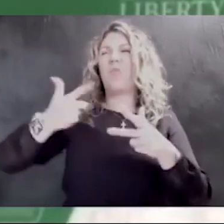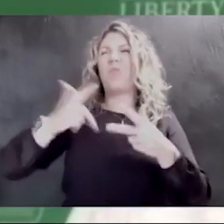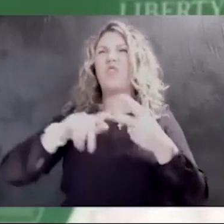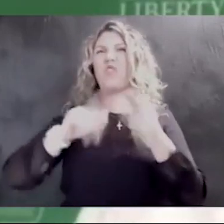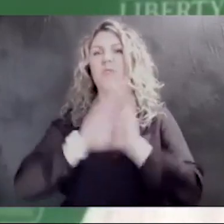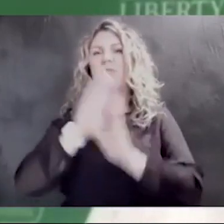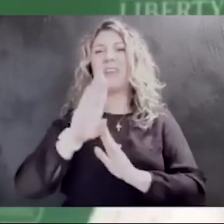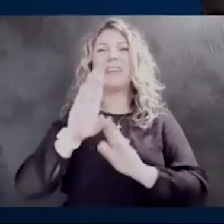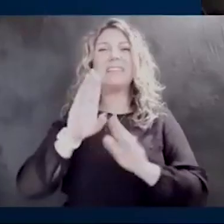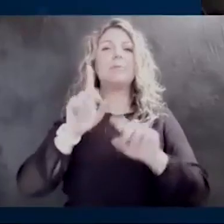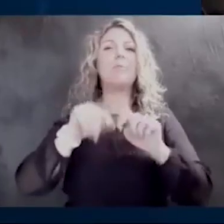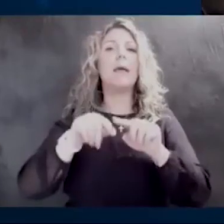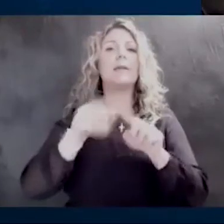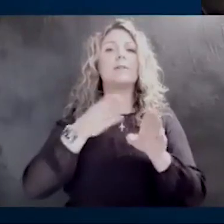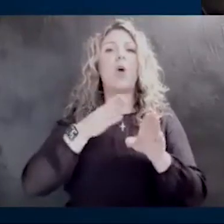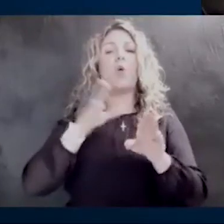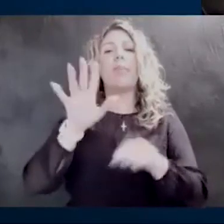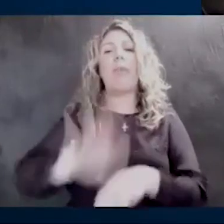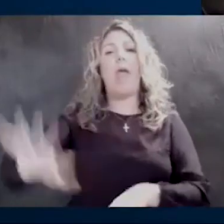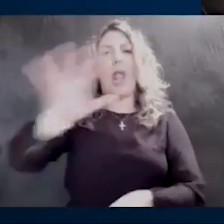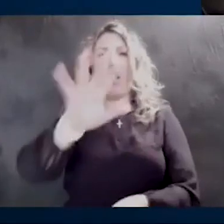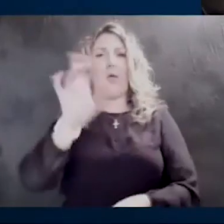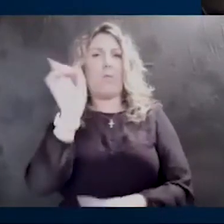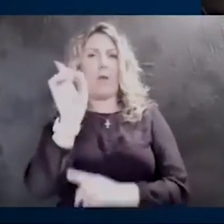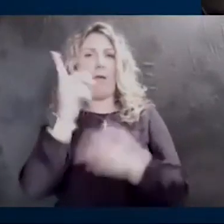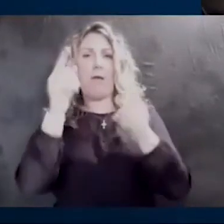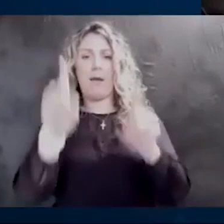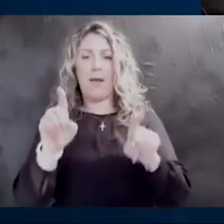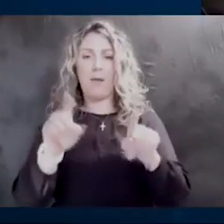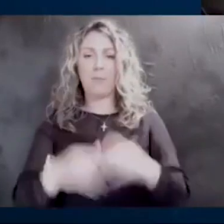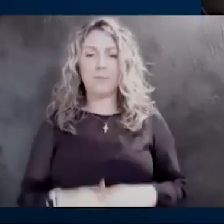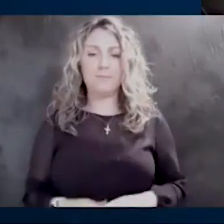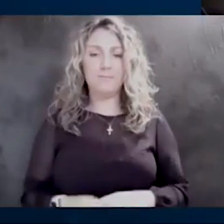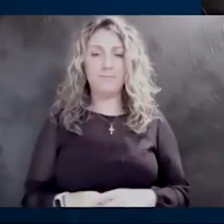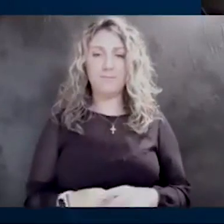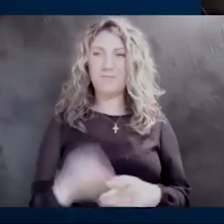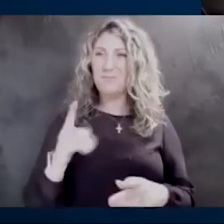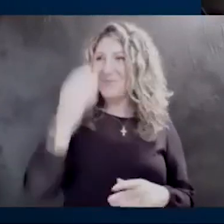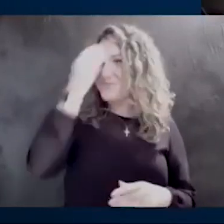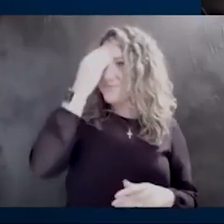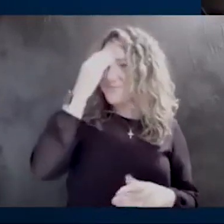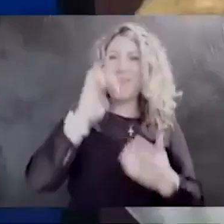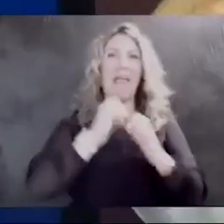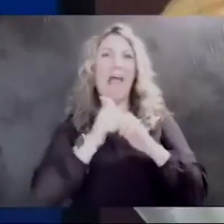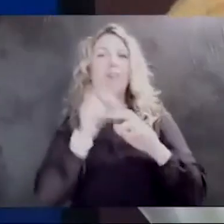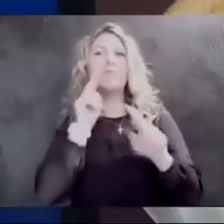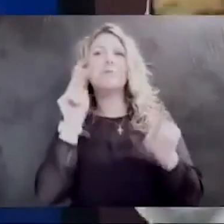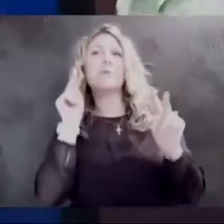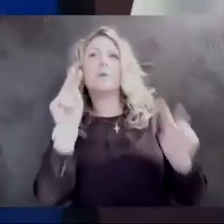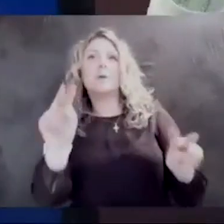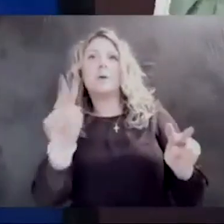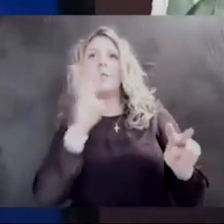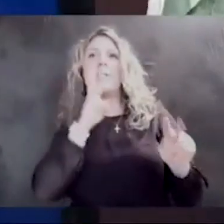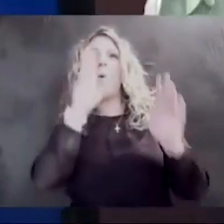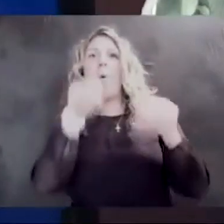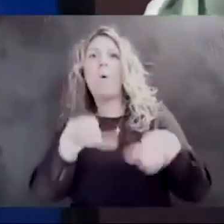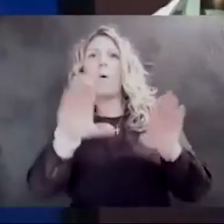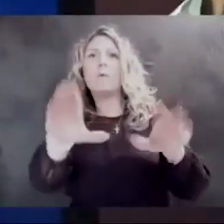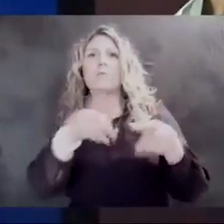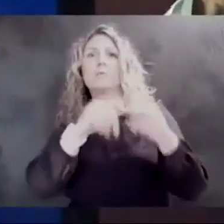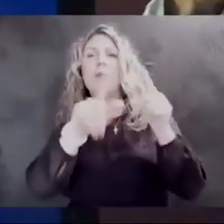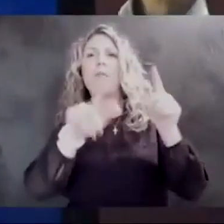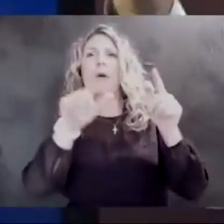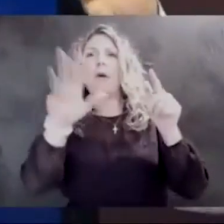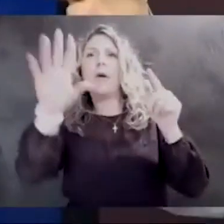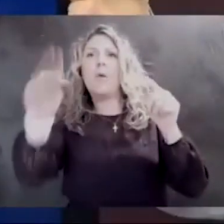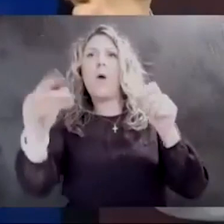areas. Yeah, it's kind of like you know how you're kind of staring at the ocean and the waves come in at you, and sometimes they start to break